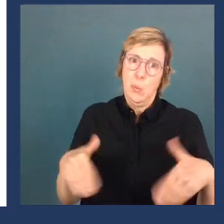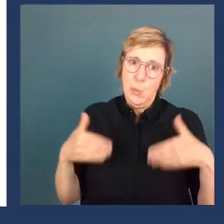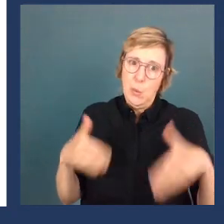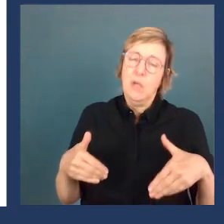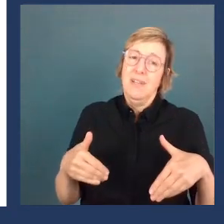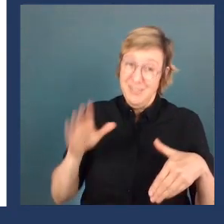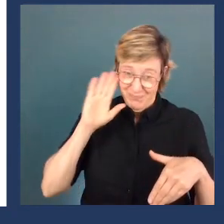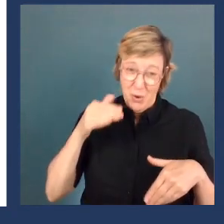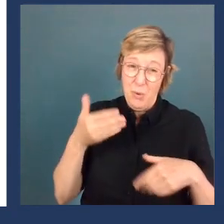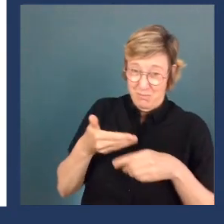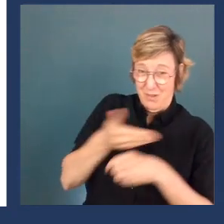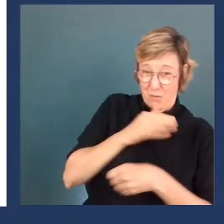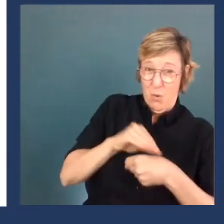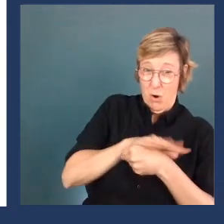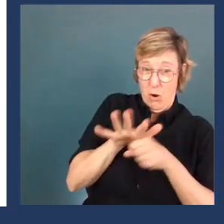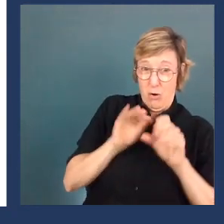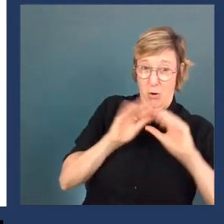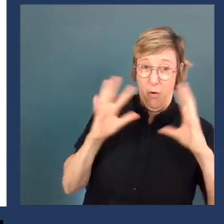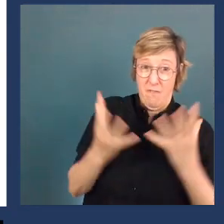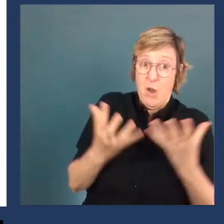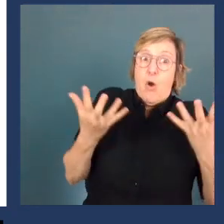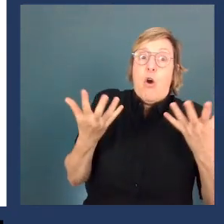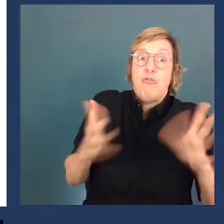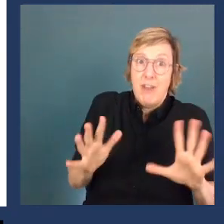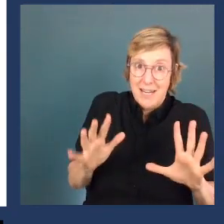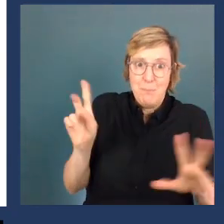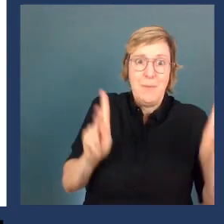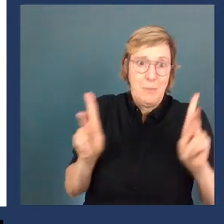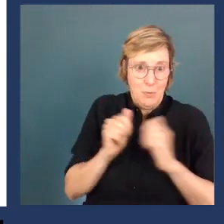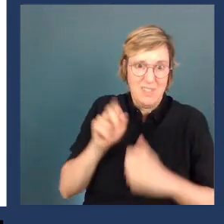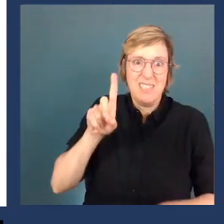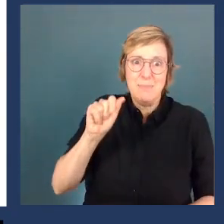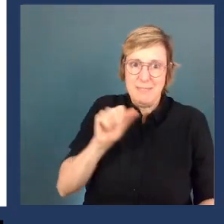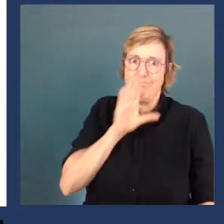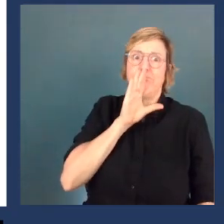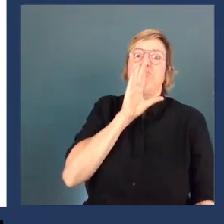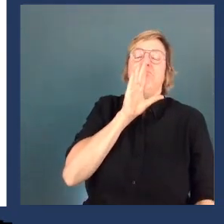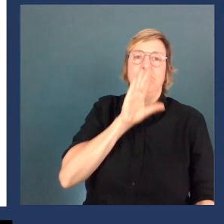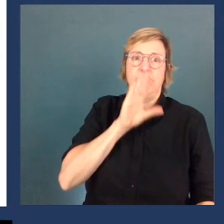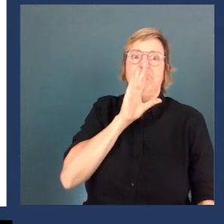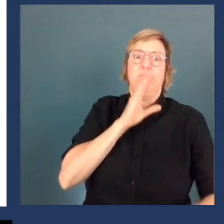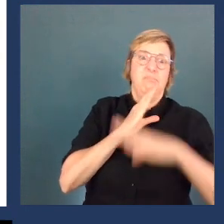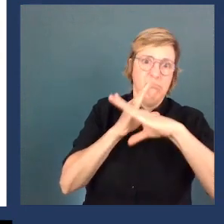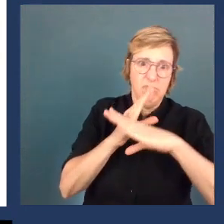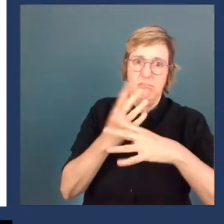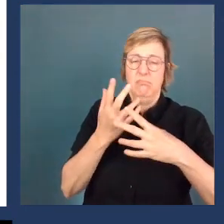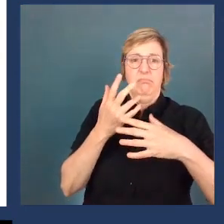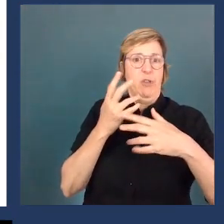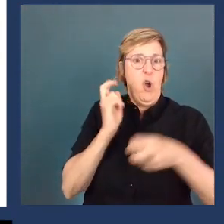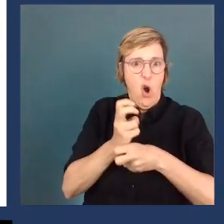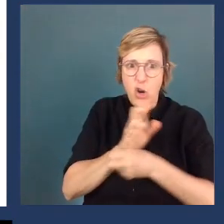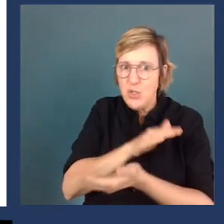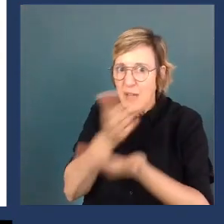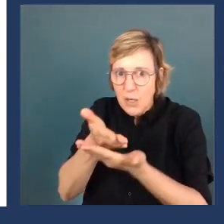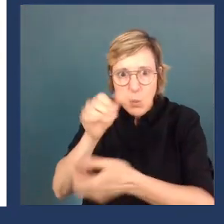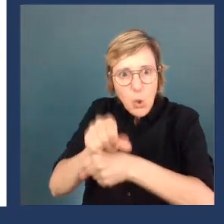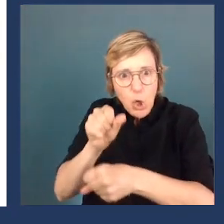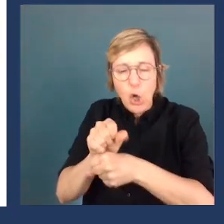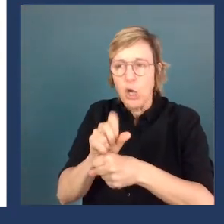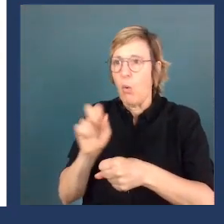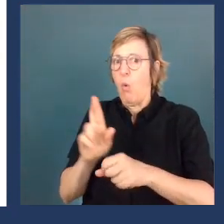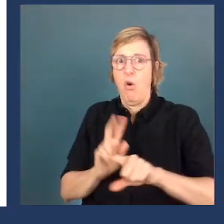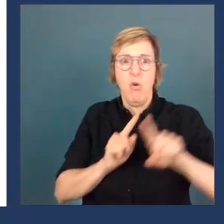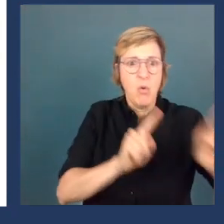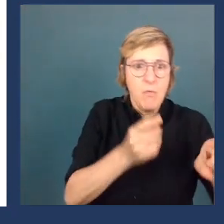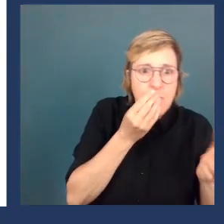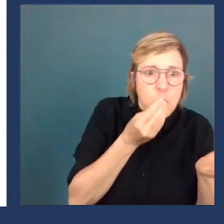there was already many barriers for people to get to work, get to the grocery,